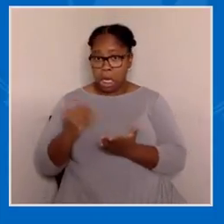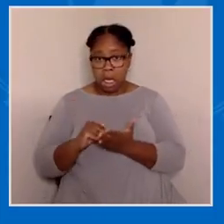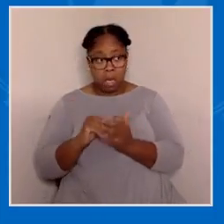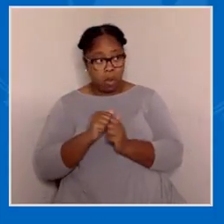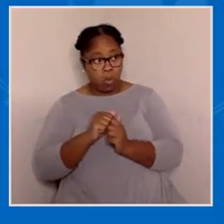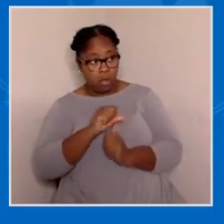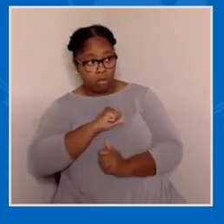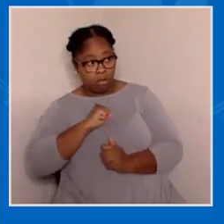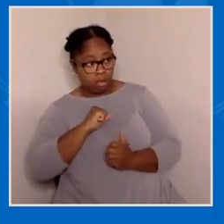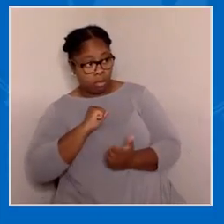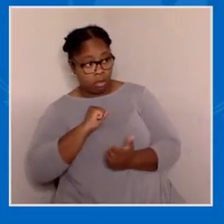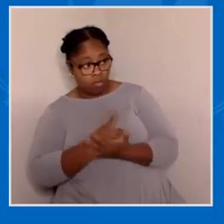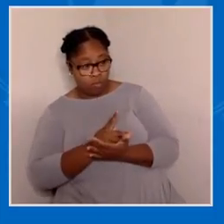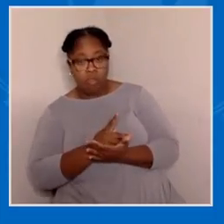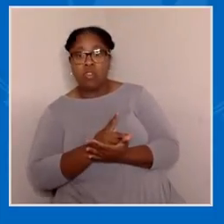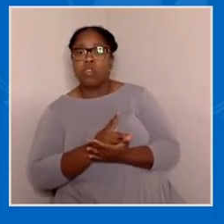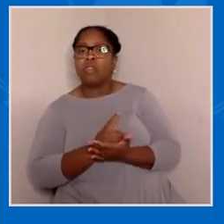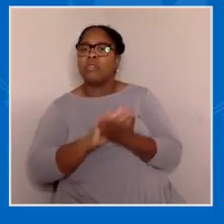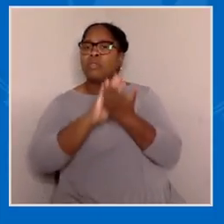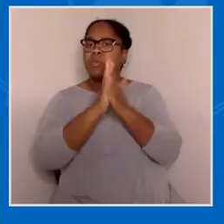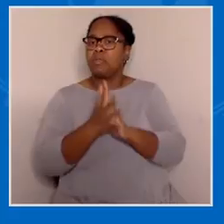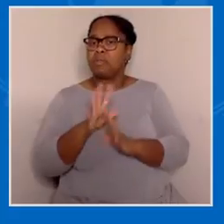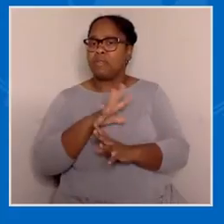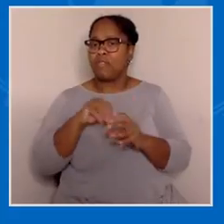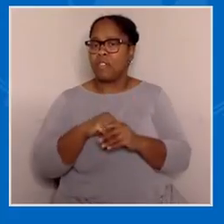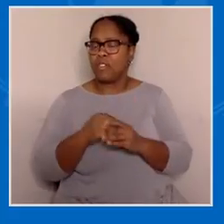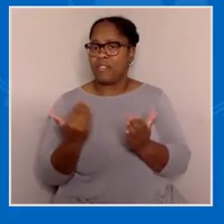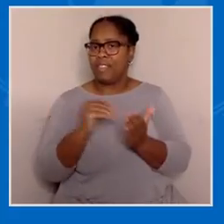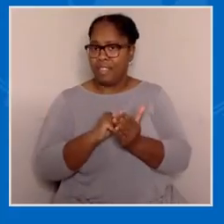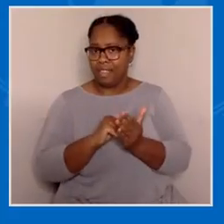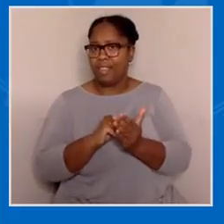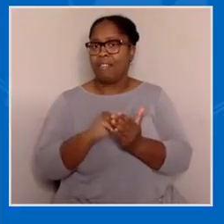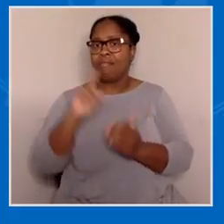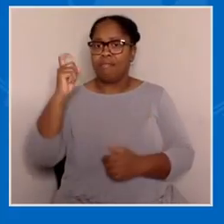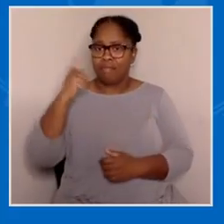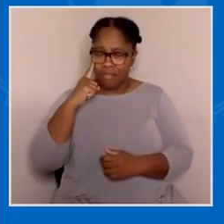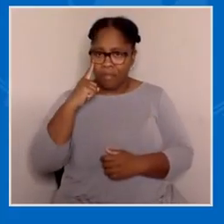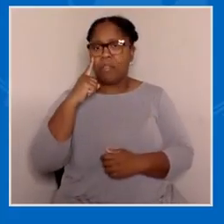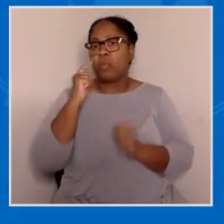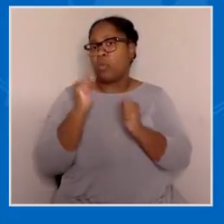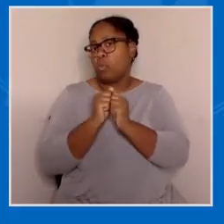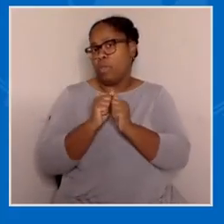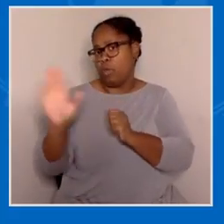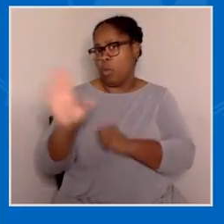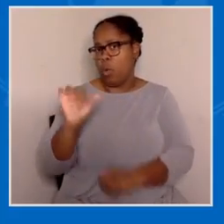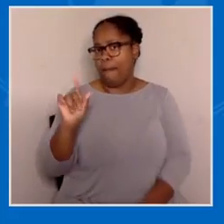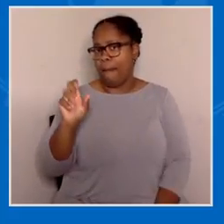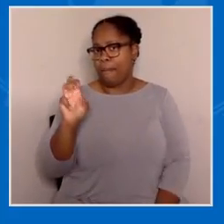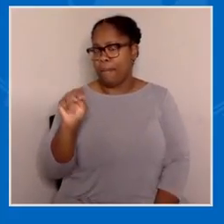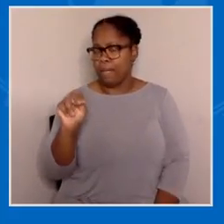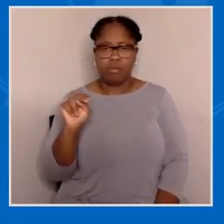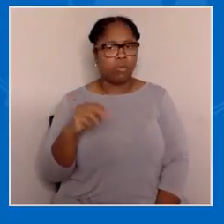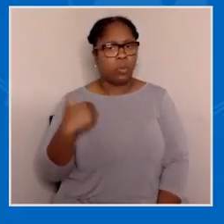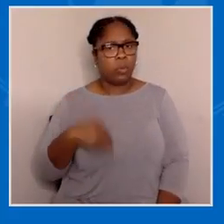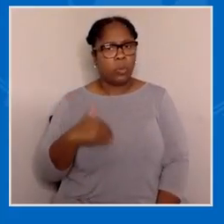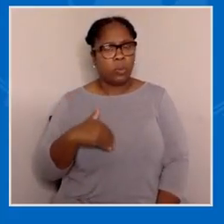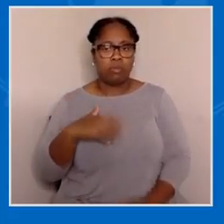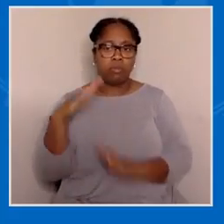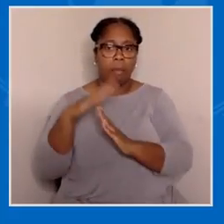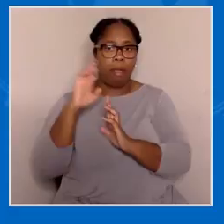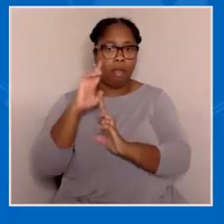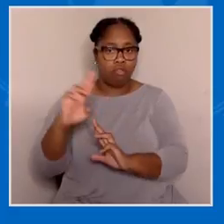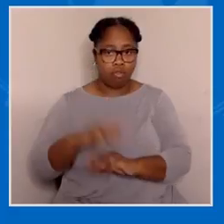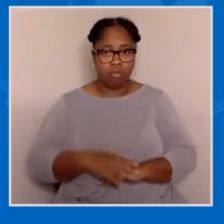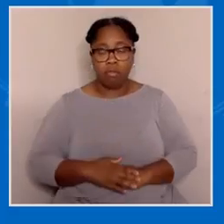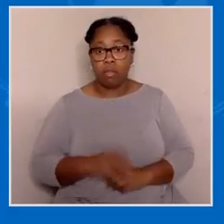service as a member of your administration. It is the honor of a lifetime. The Department of Homeland Security has